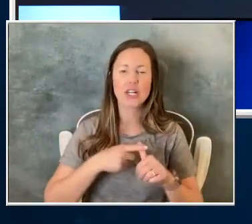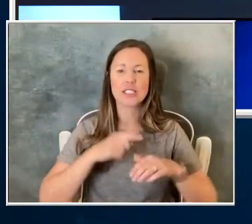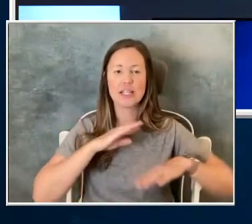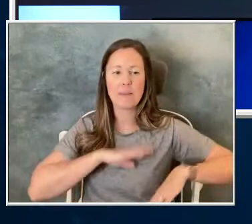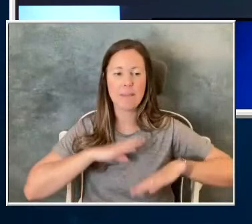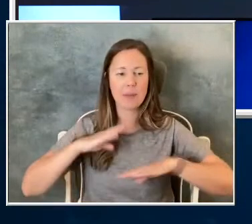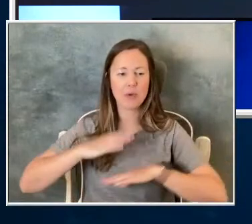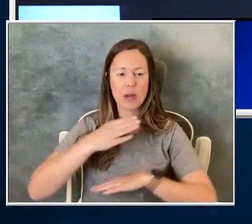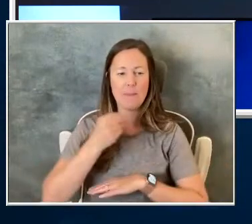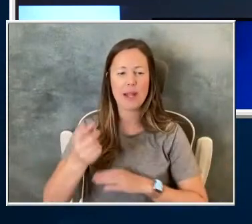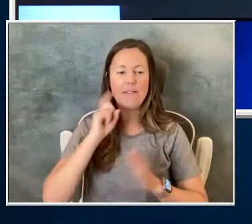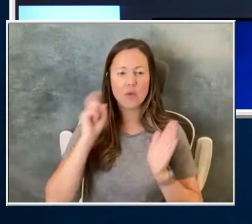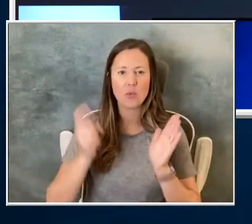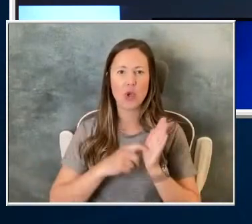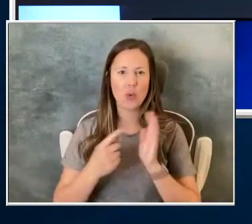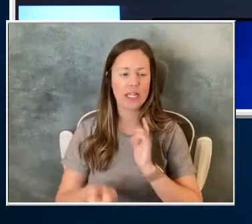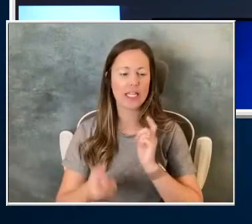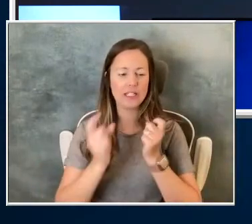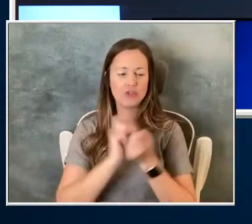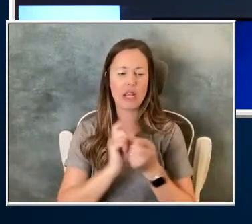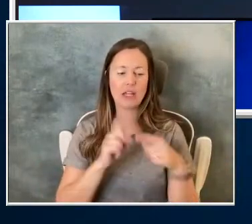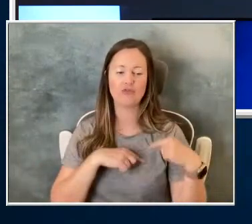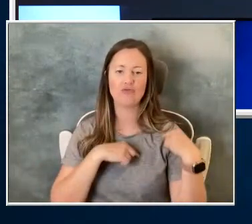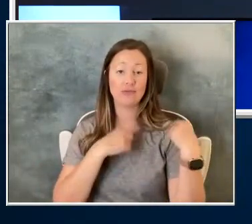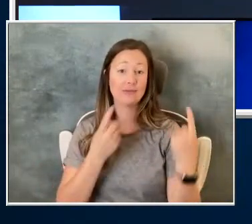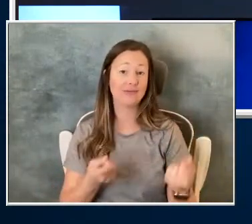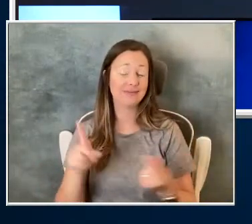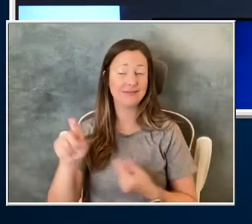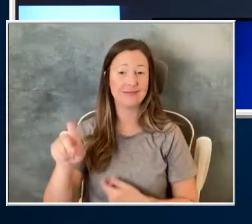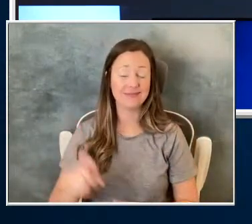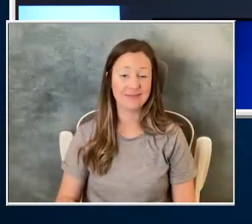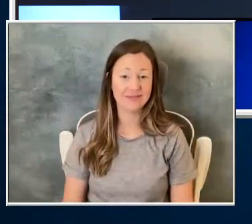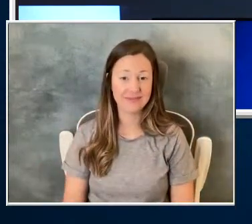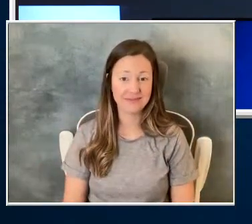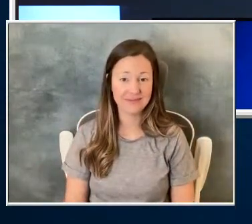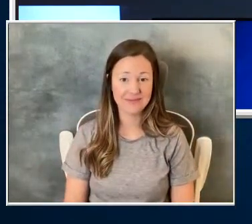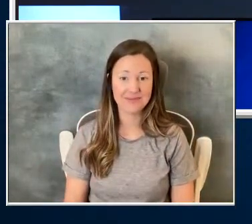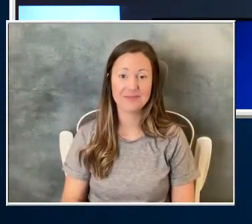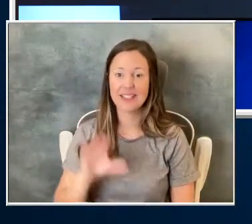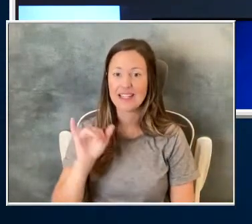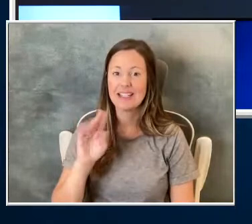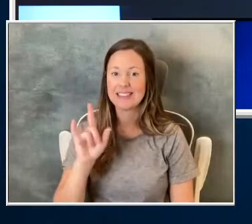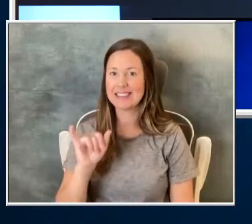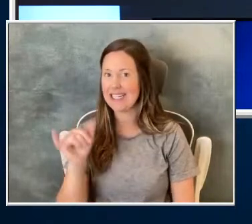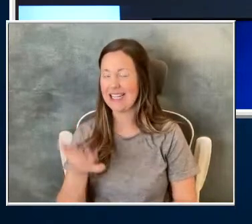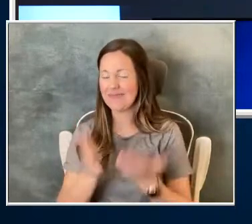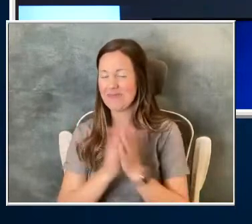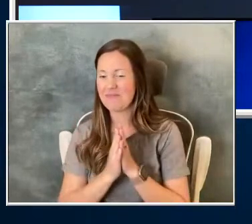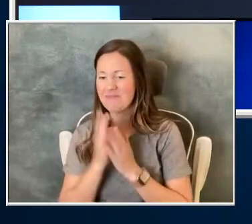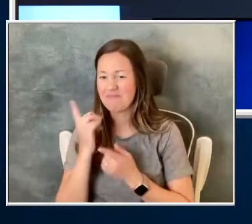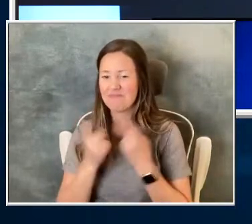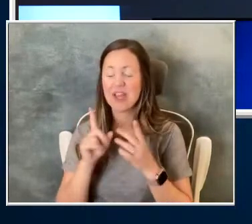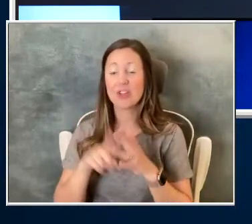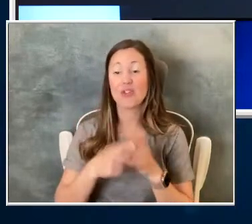noticed changes in the experience since then? Cindy would like to know. We'll start with you, Allison. Do you